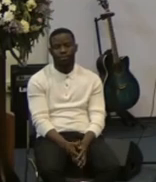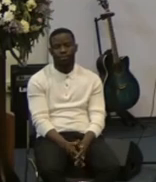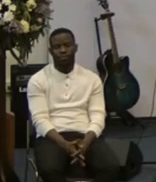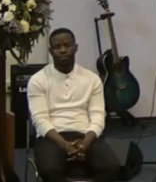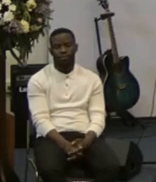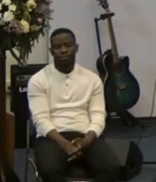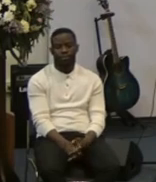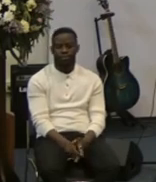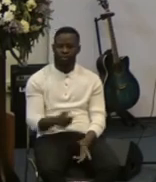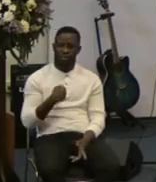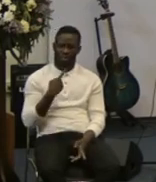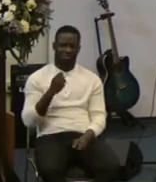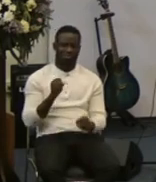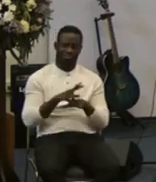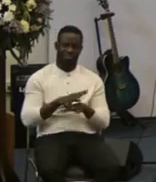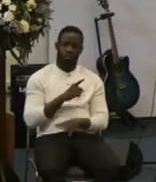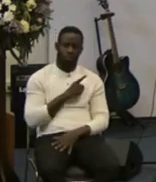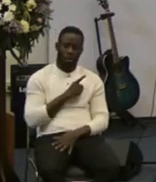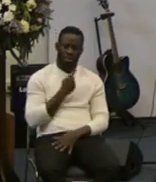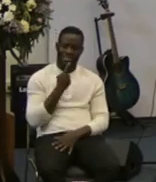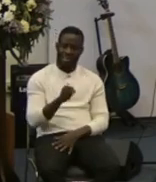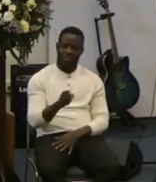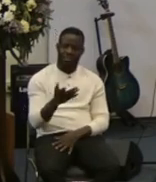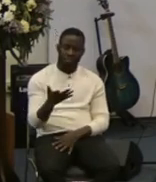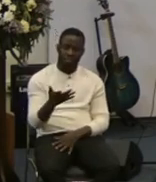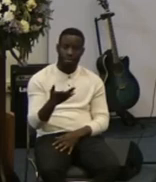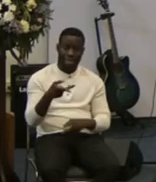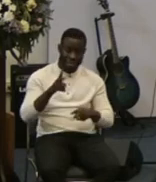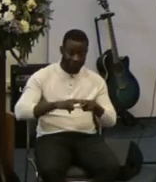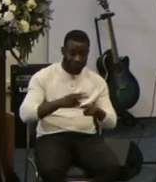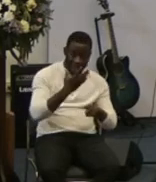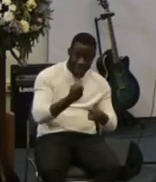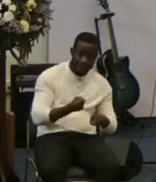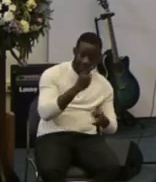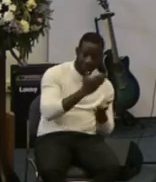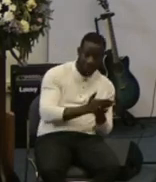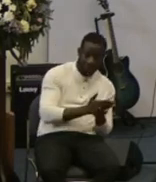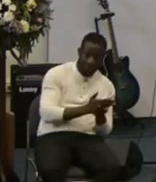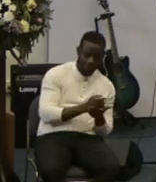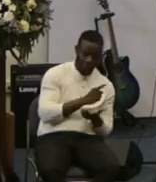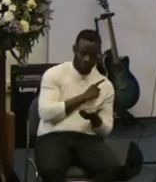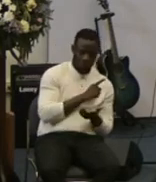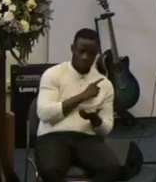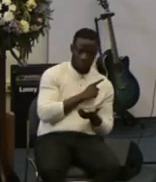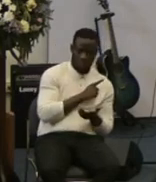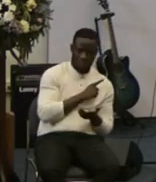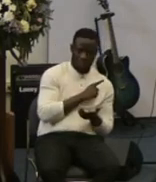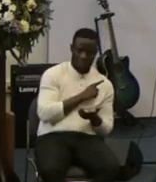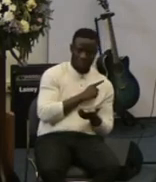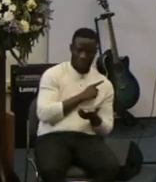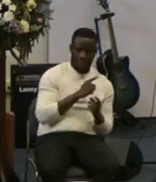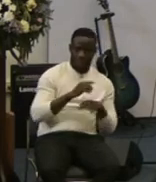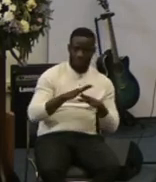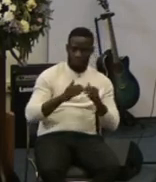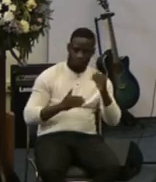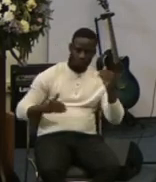Which has always puzzled me. Because if they have the faith, why doesn't it supersede the